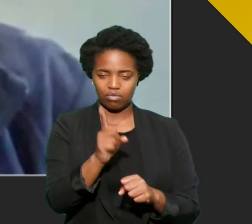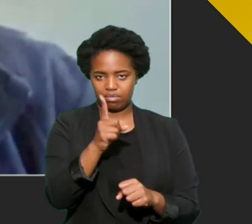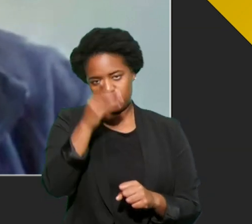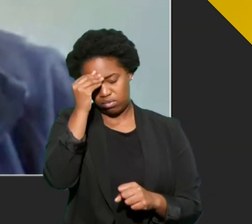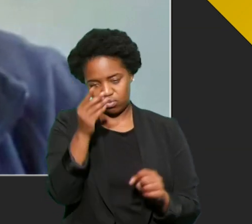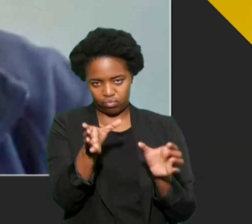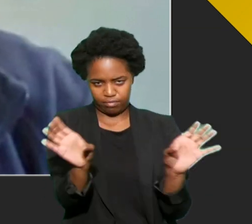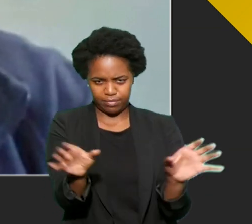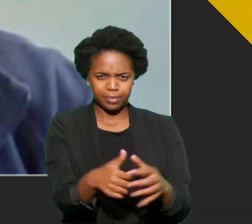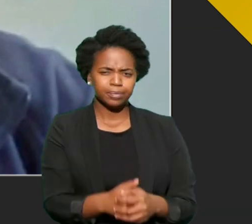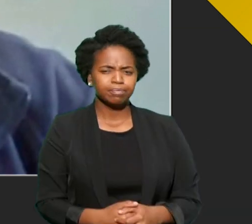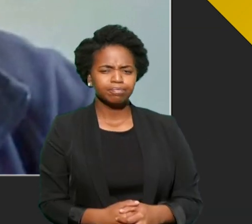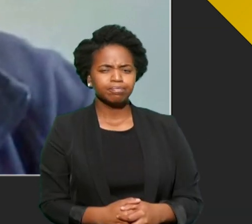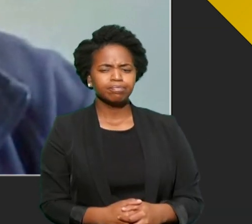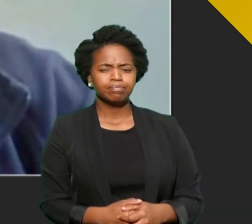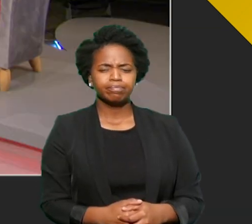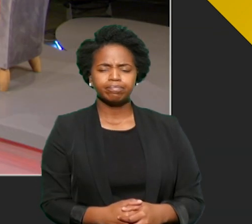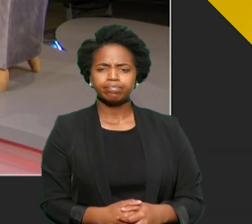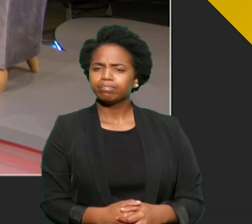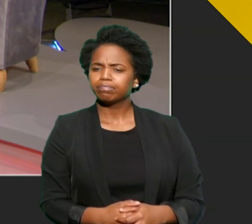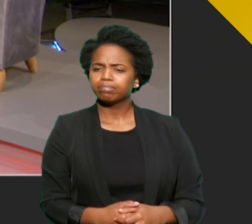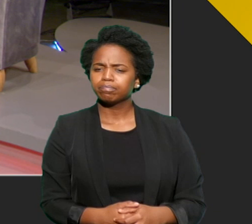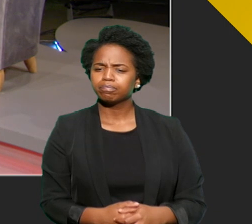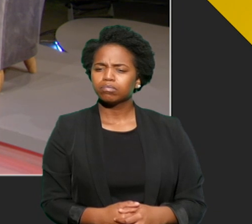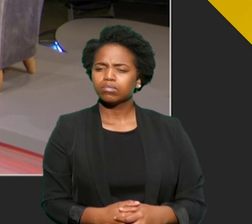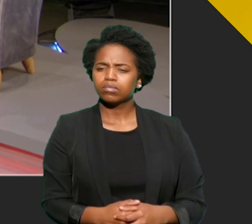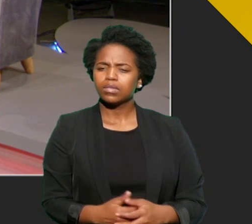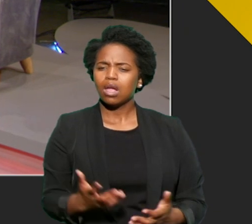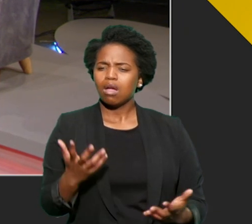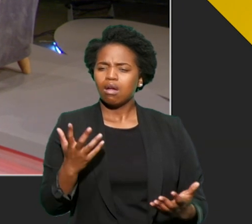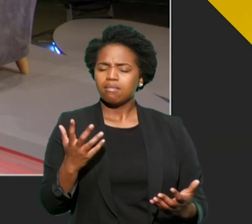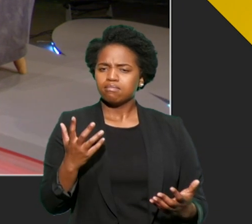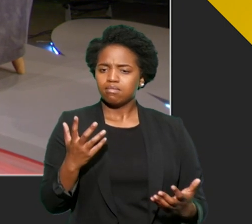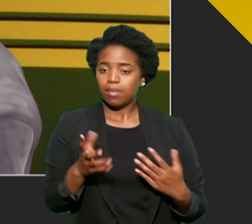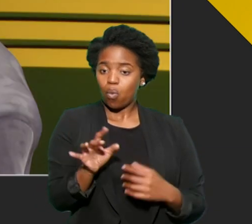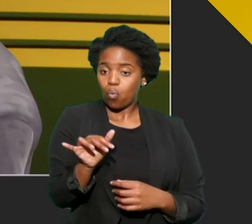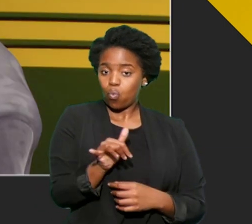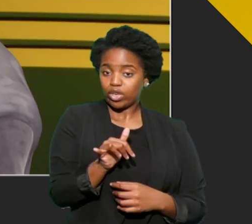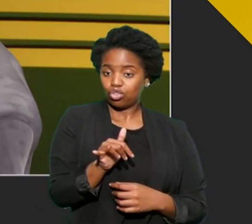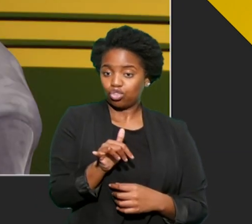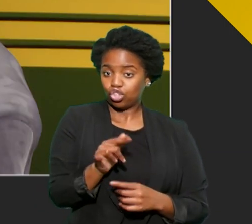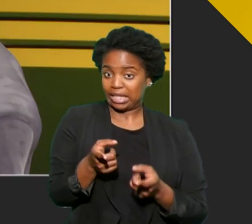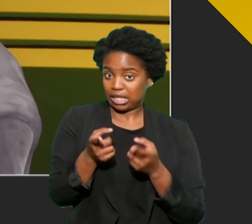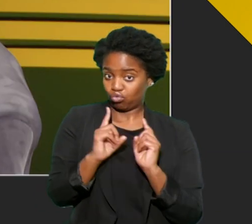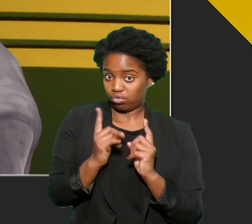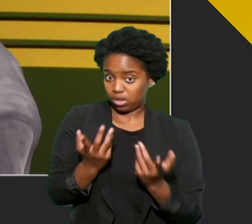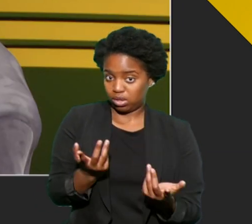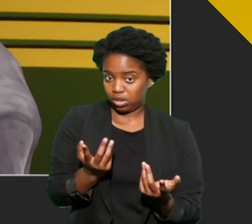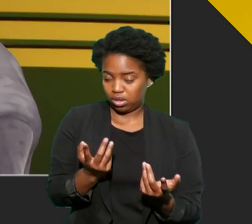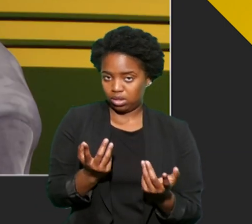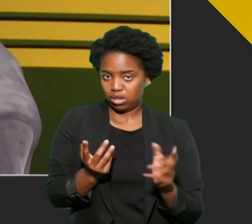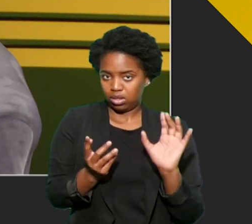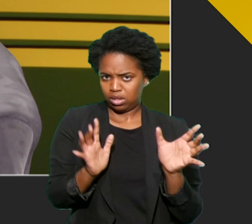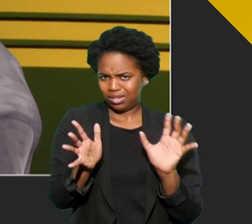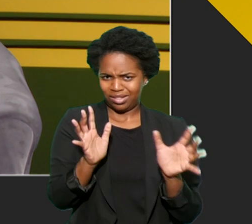spread. Marnus, perhaps maybe simplify it for all of us. Which one is the dangerous electromagnetic and which one